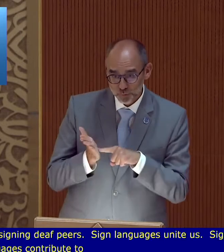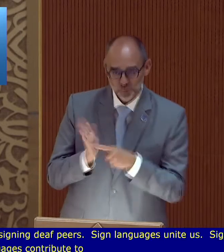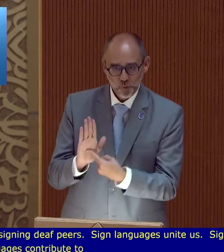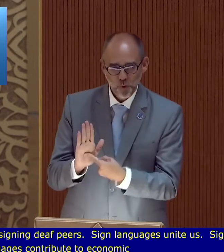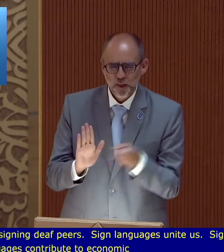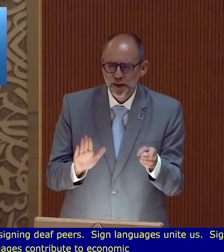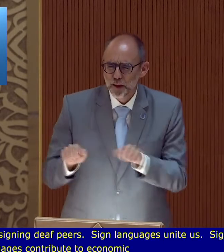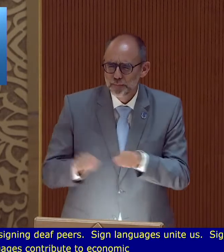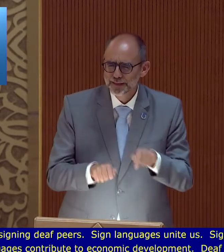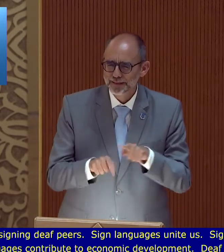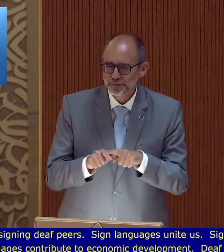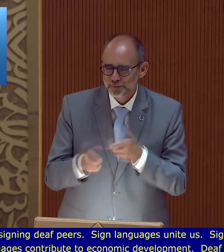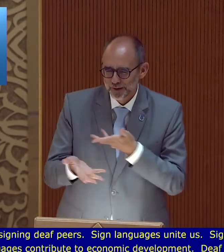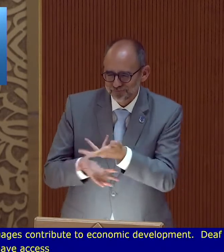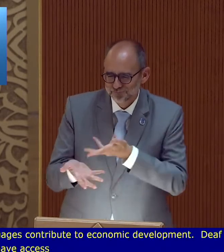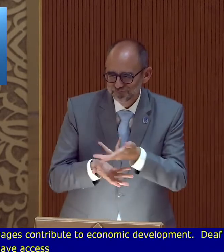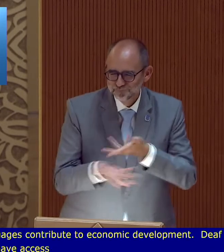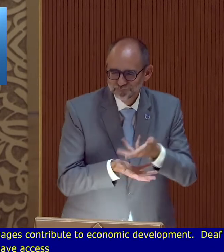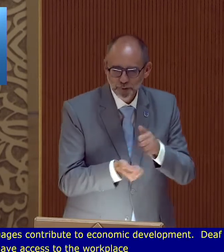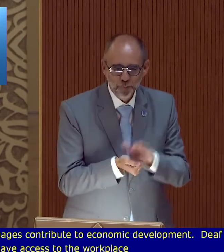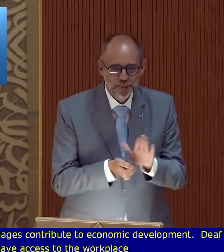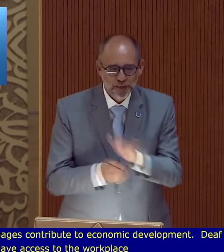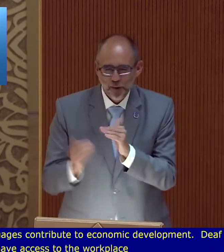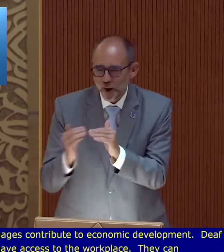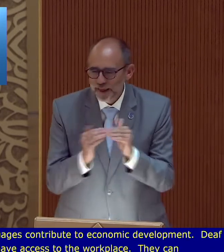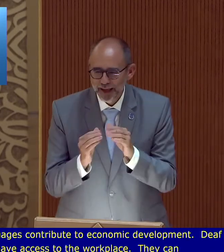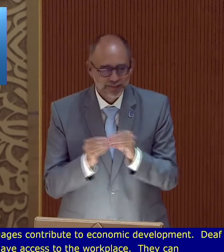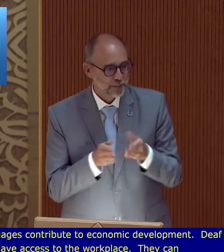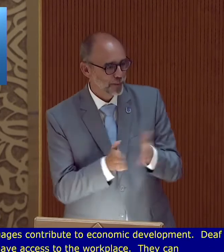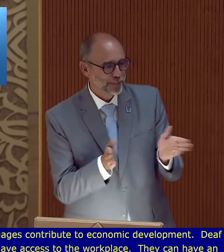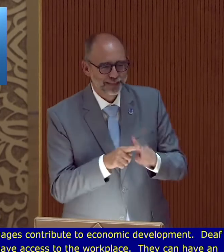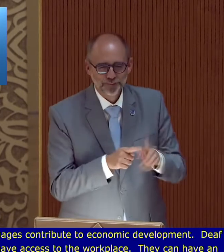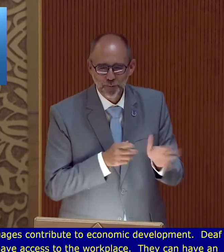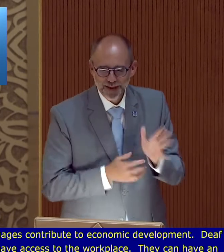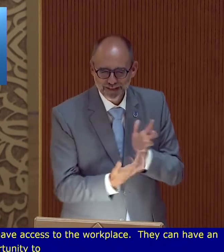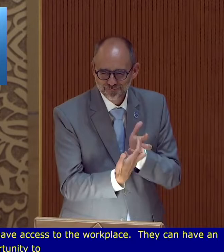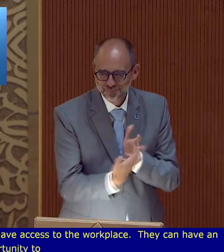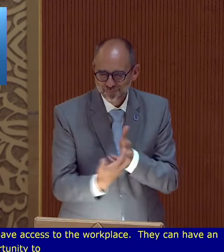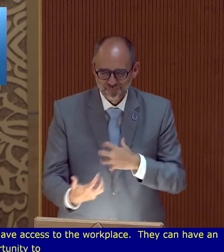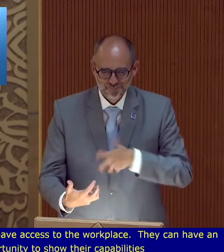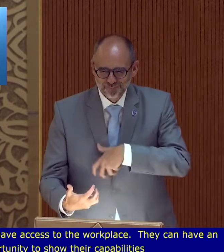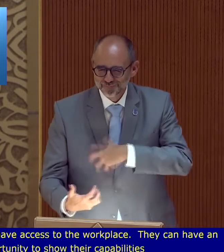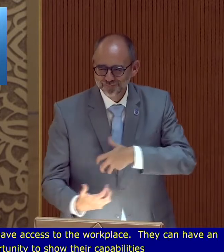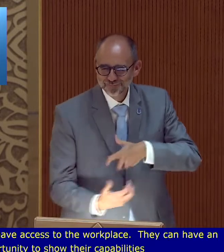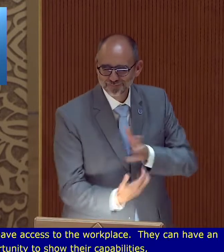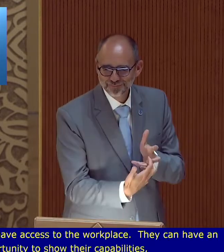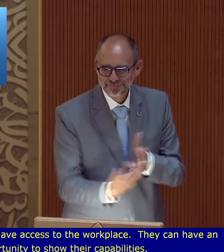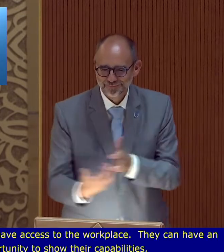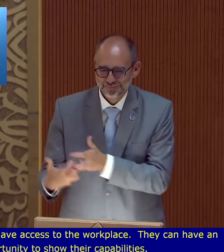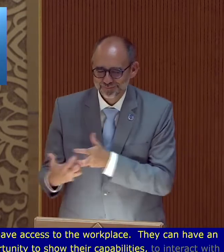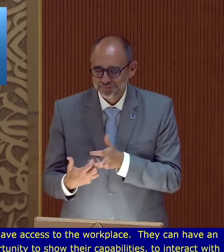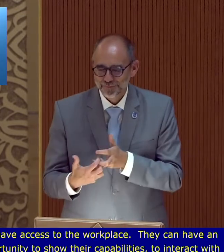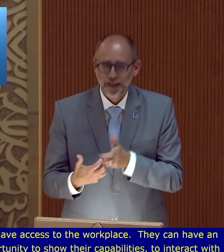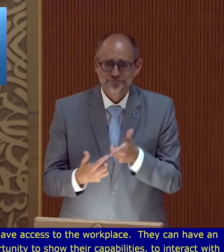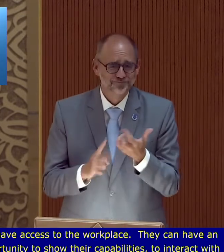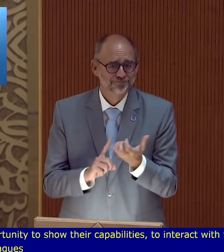workplace. They can have opportunities to show their capabilities, to interact with their colleagues and the public in different ways. They can